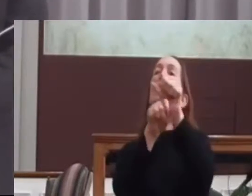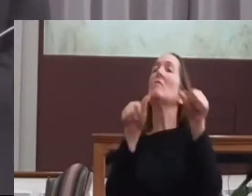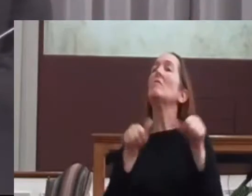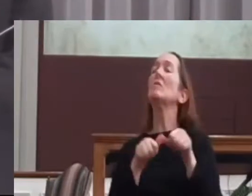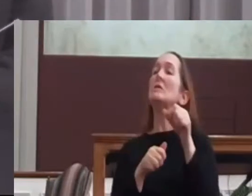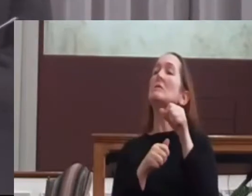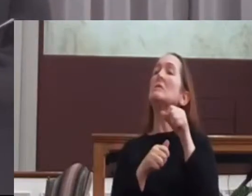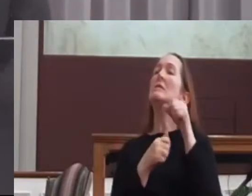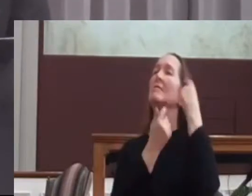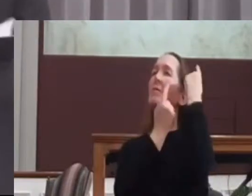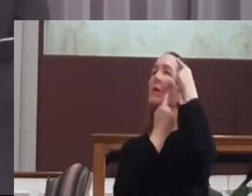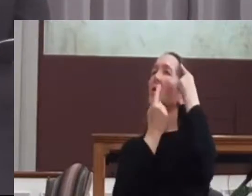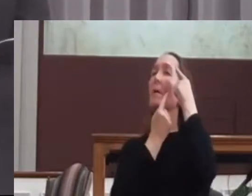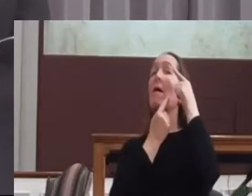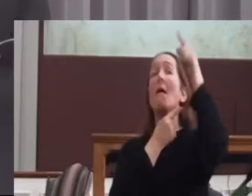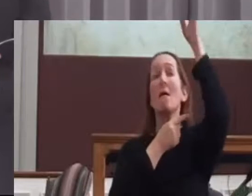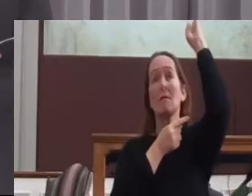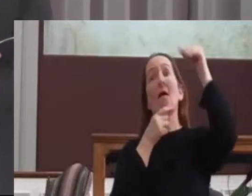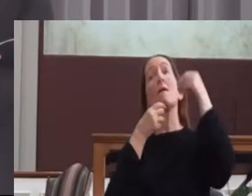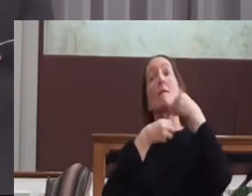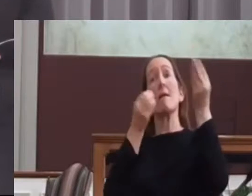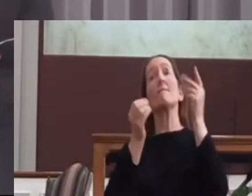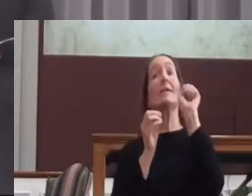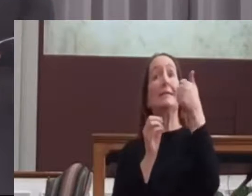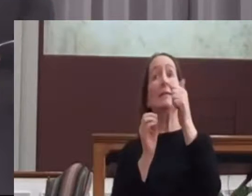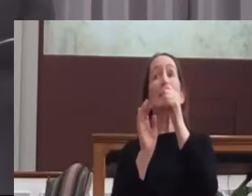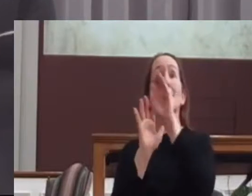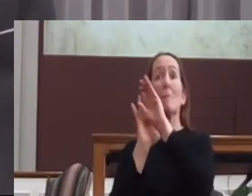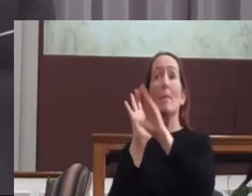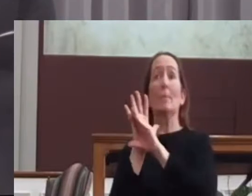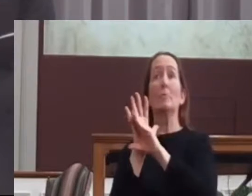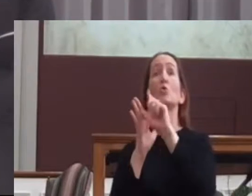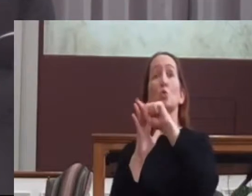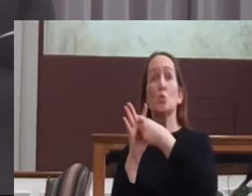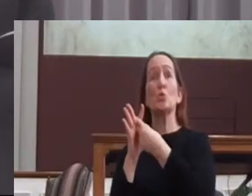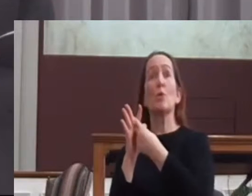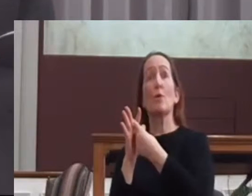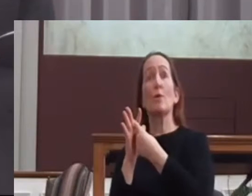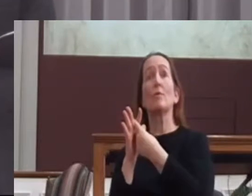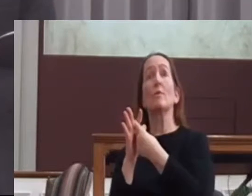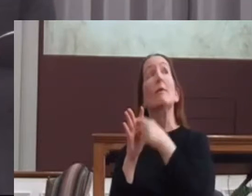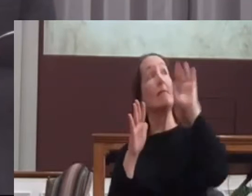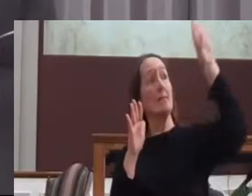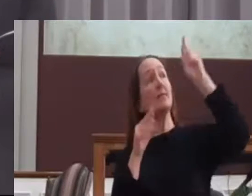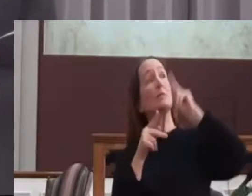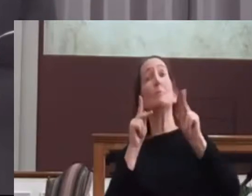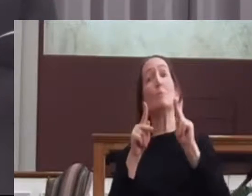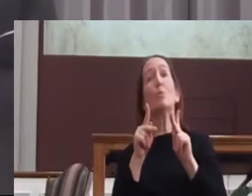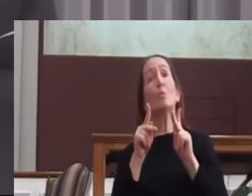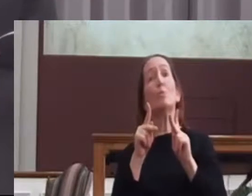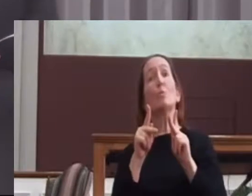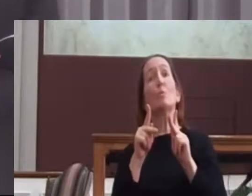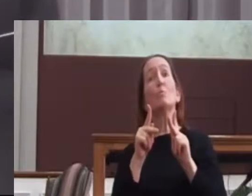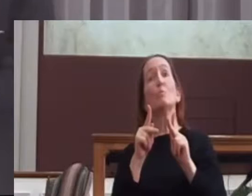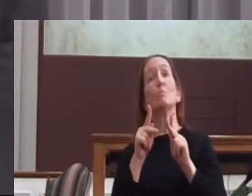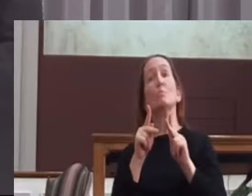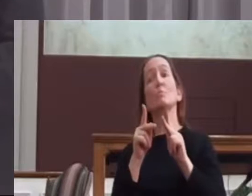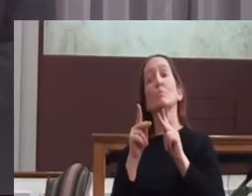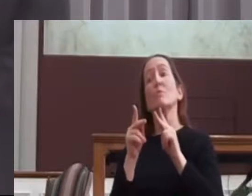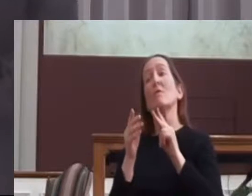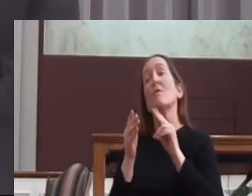of the areas that we need to consider is that God gave 10 commandments to start the people of God